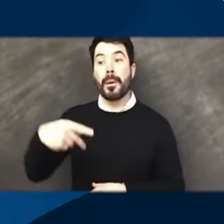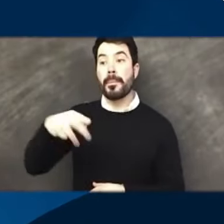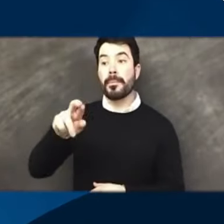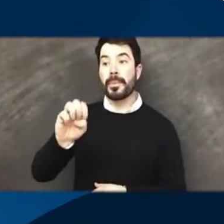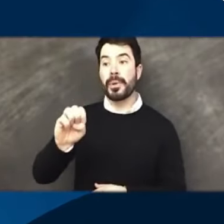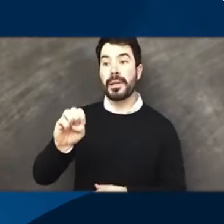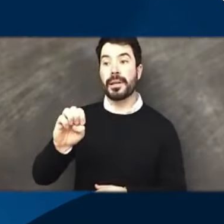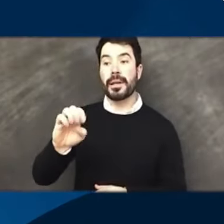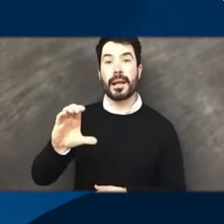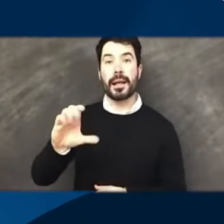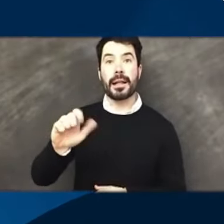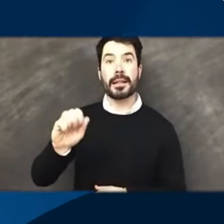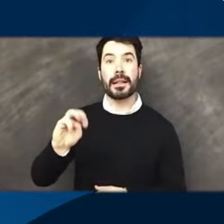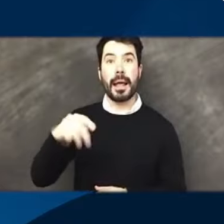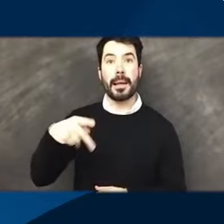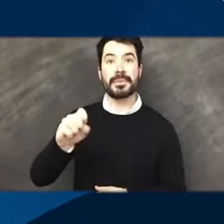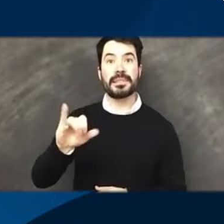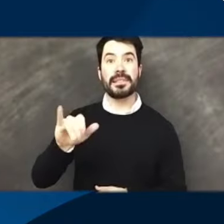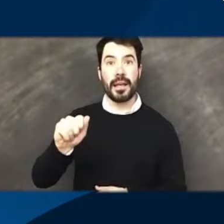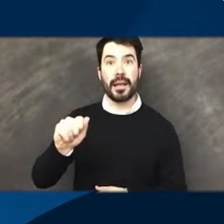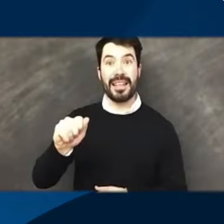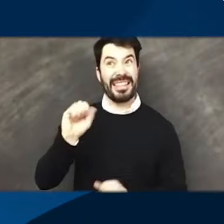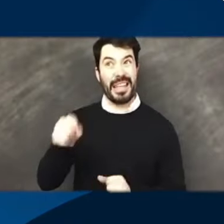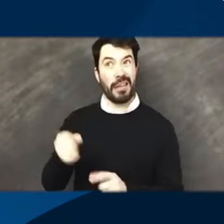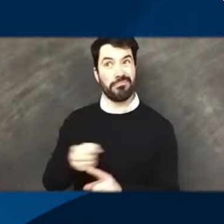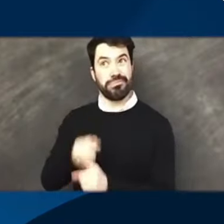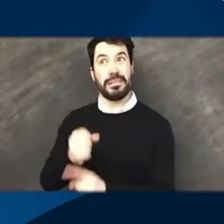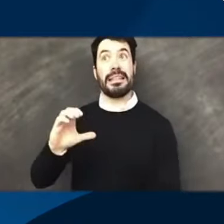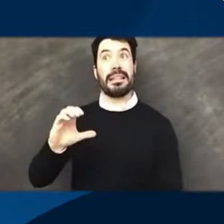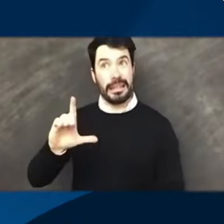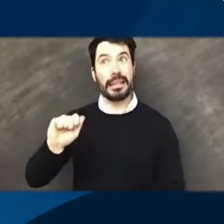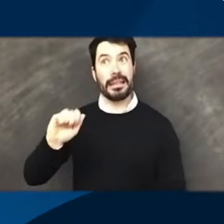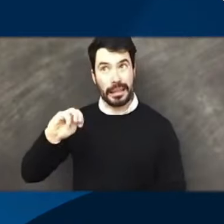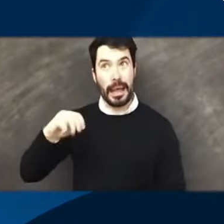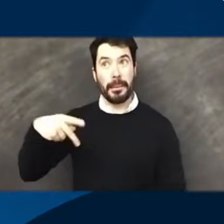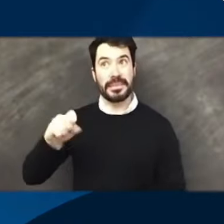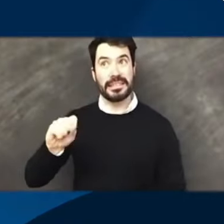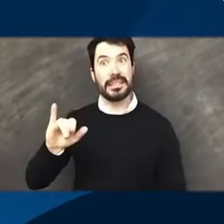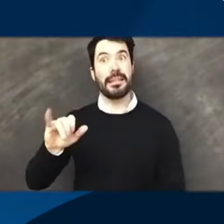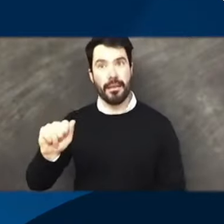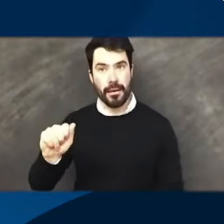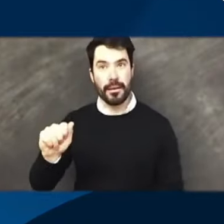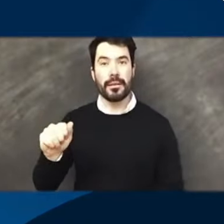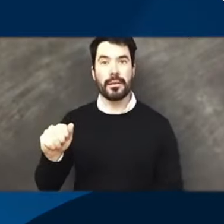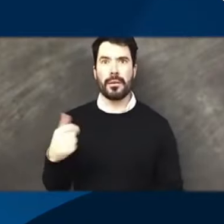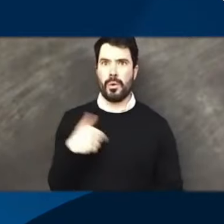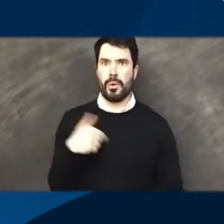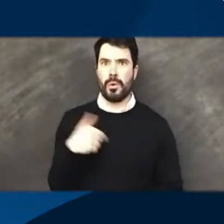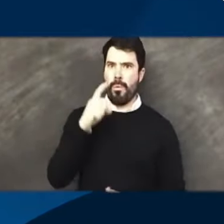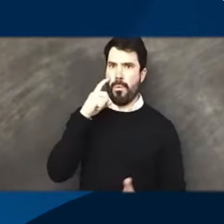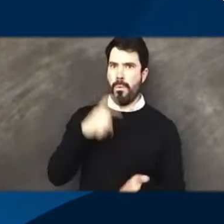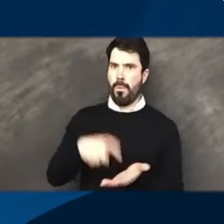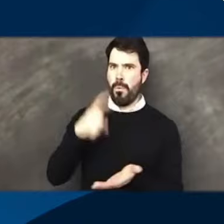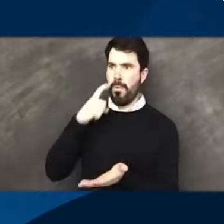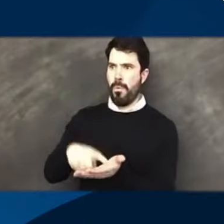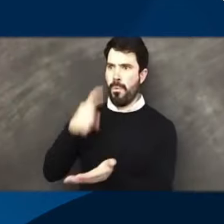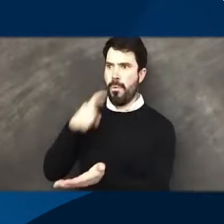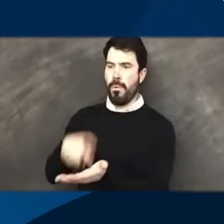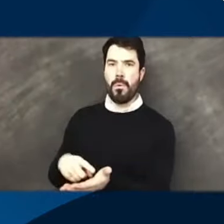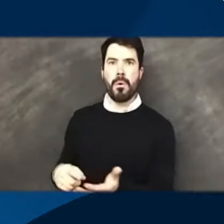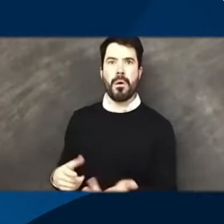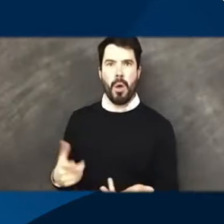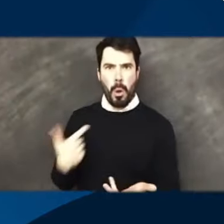or progressing even to eclampsia, which is which we're finding out more information out